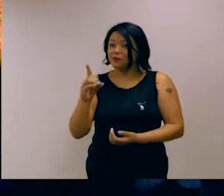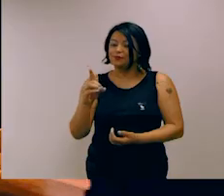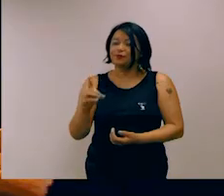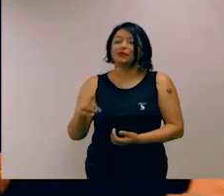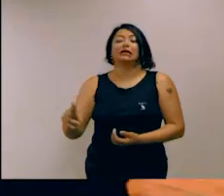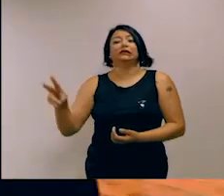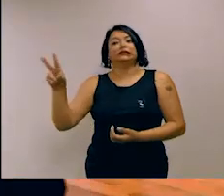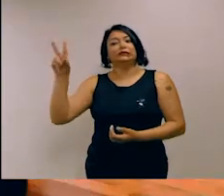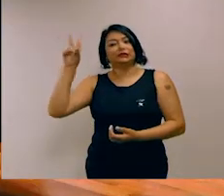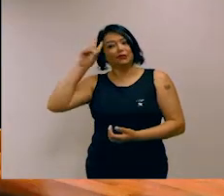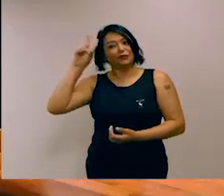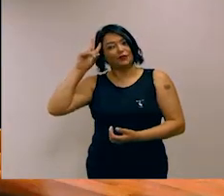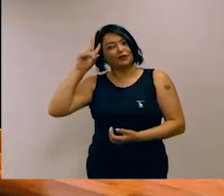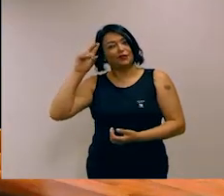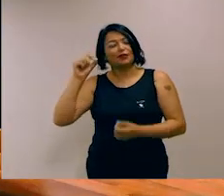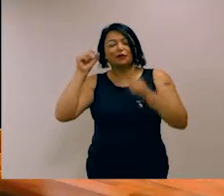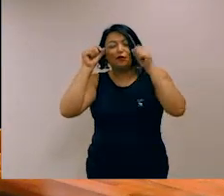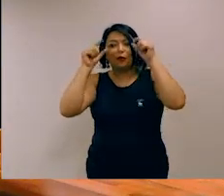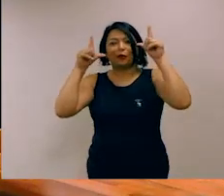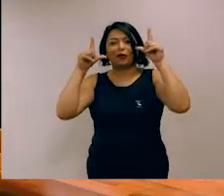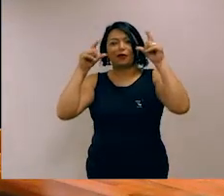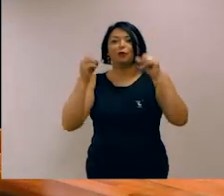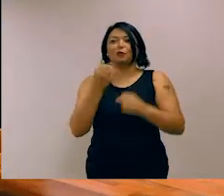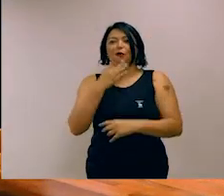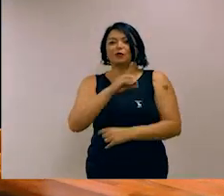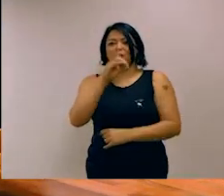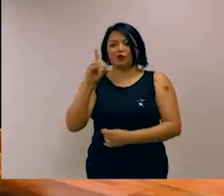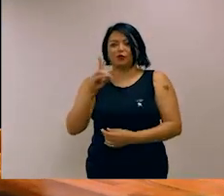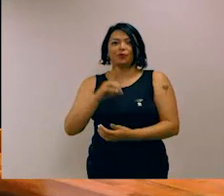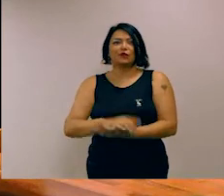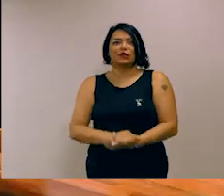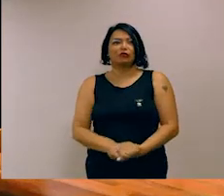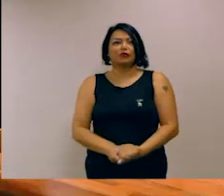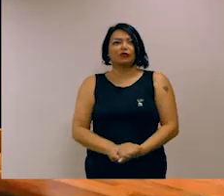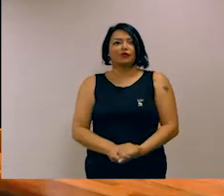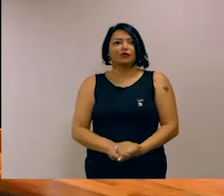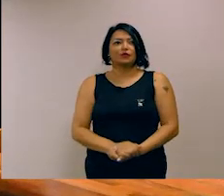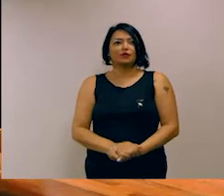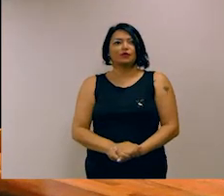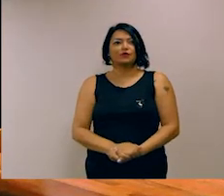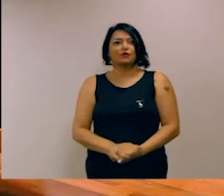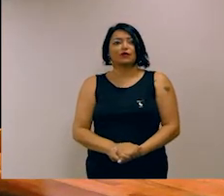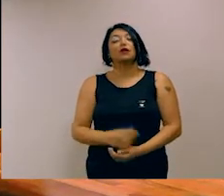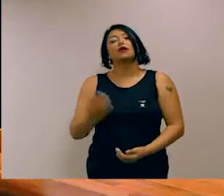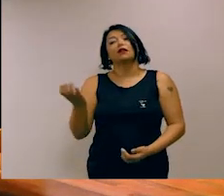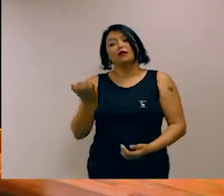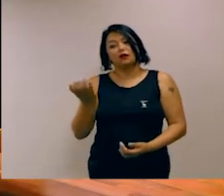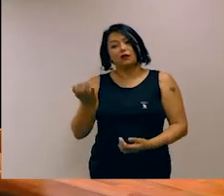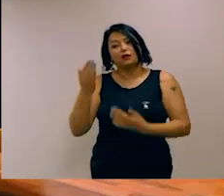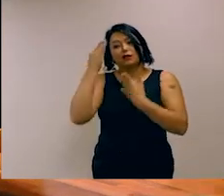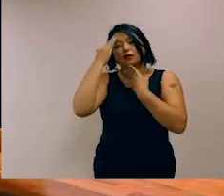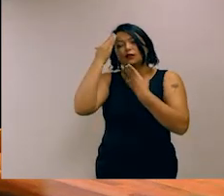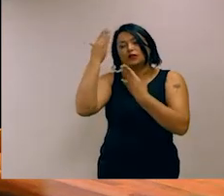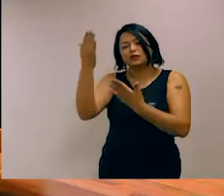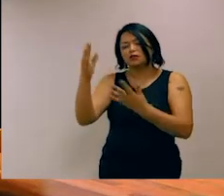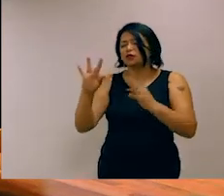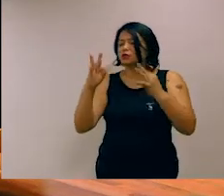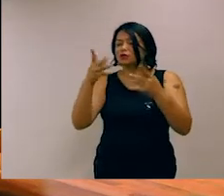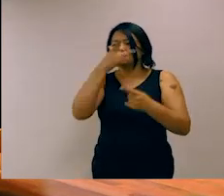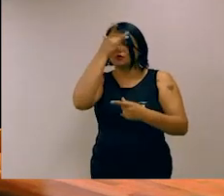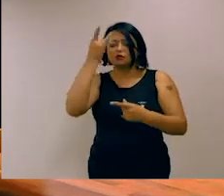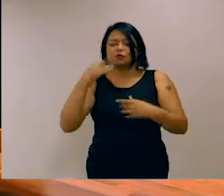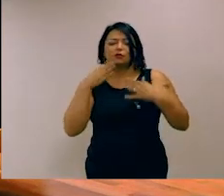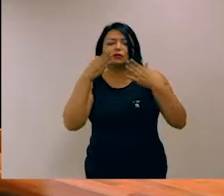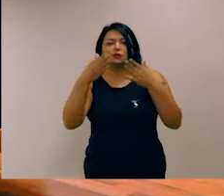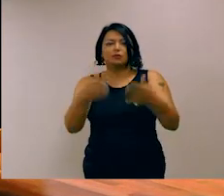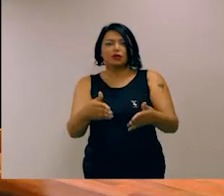event. Good morning. Good morning again. Are you awake? I know it's Monday, so please let's wake up. Thank you so much